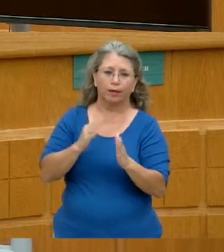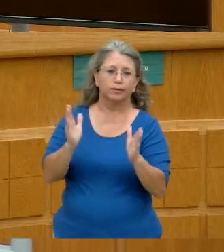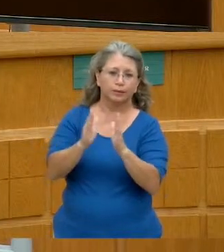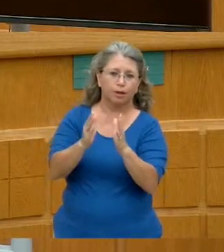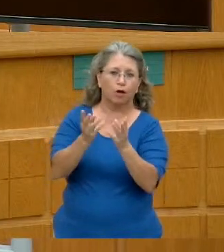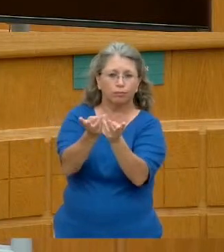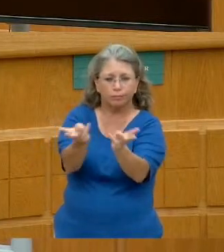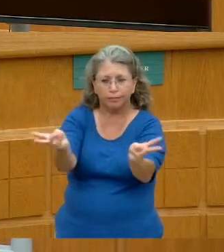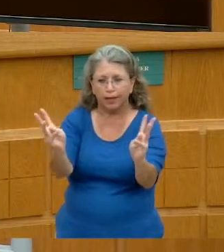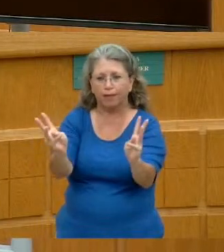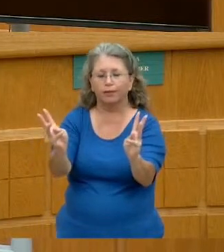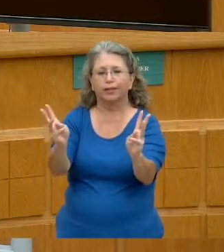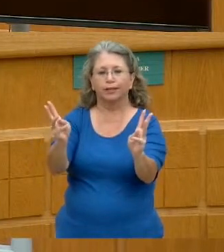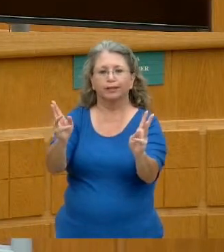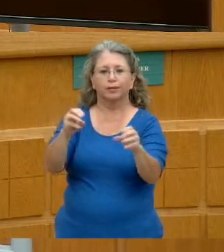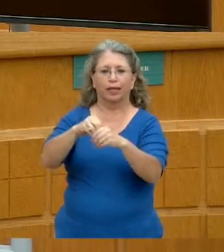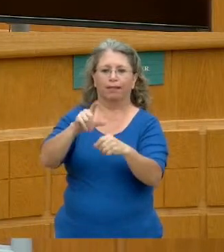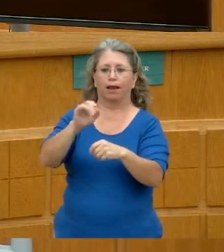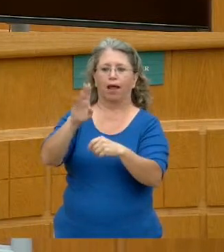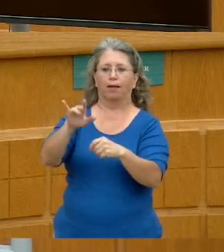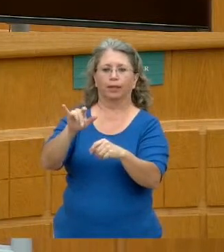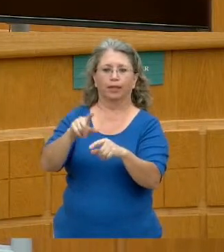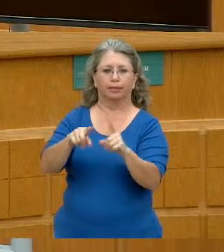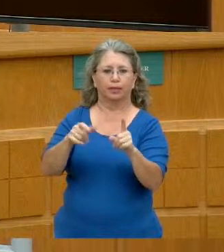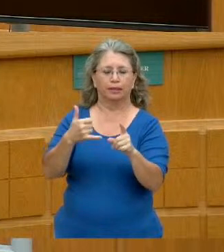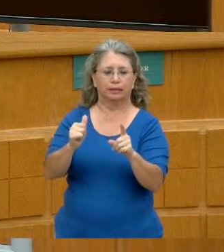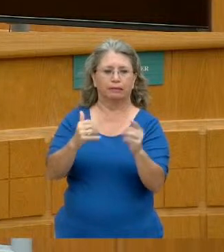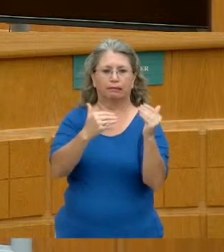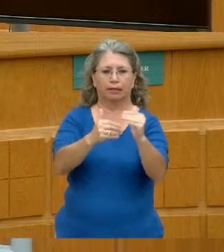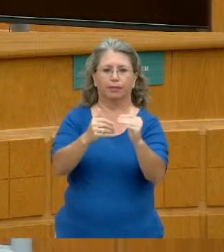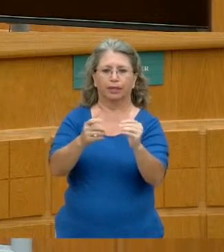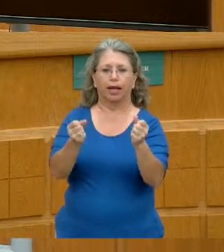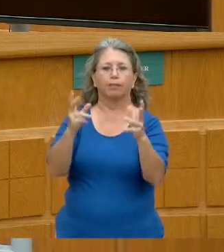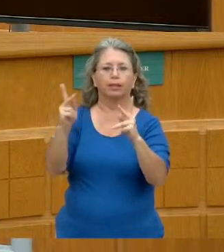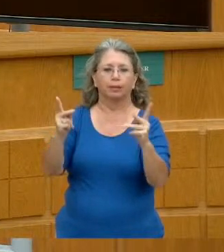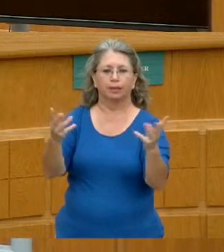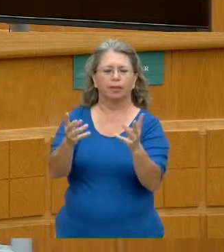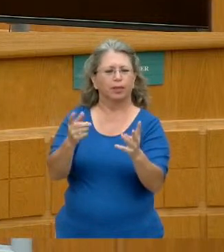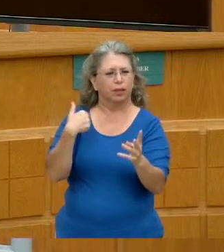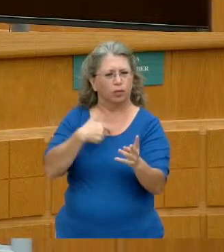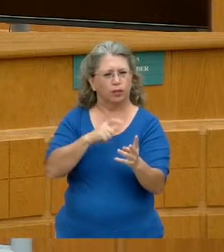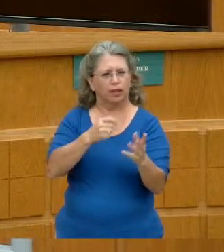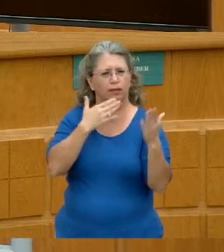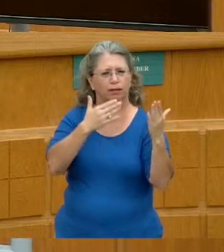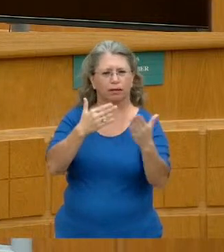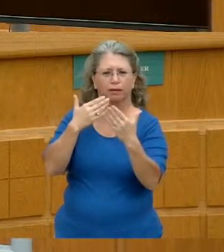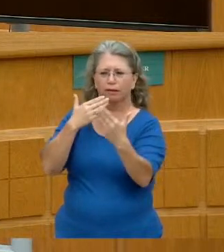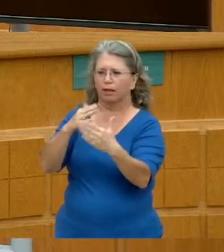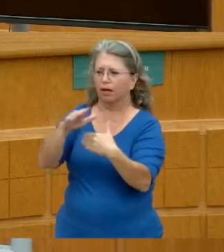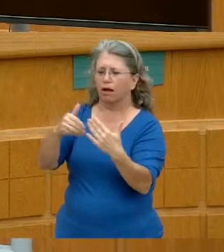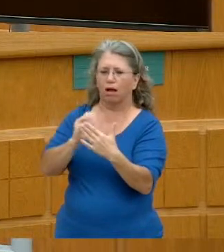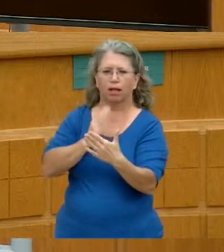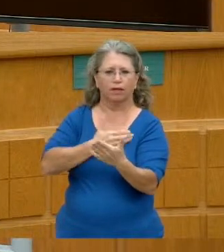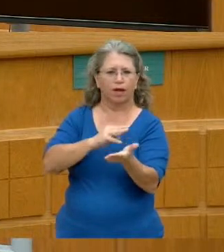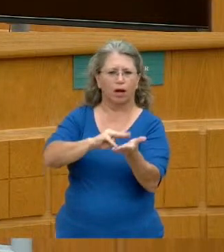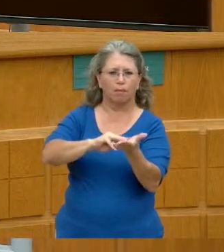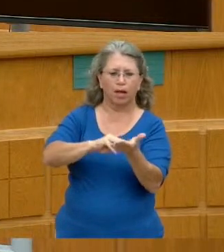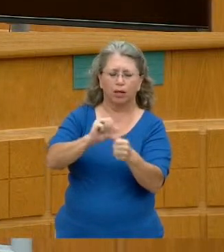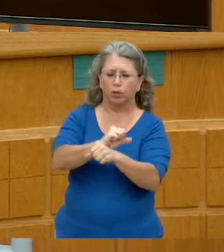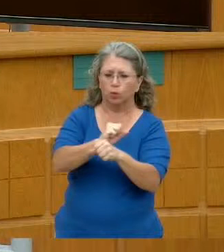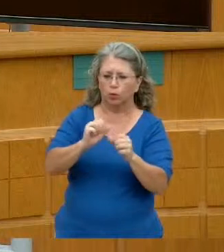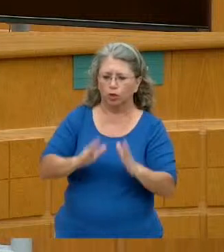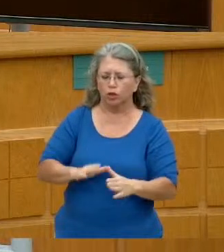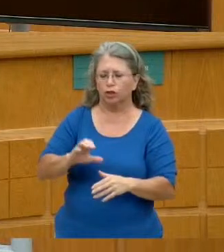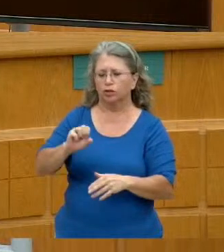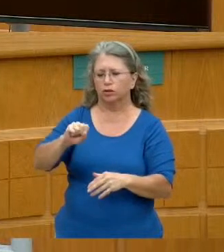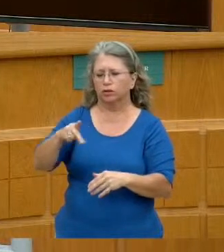limiting the numbers even in the lobby there. But we need to thank all our medical workers at Christi Spawn, Driscoll